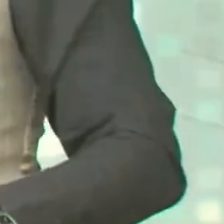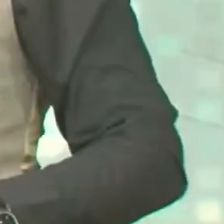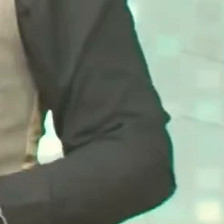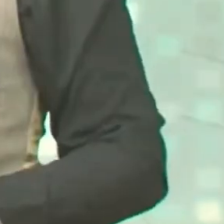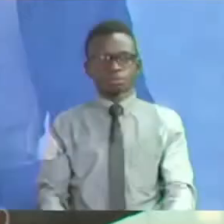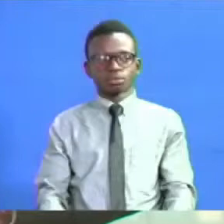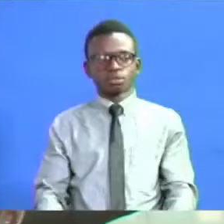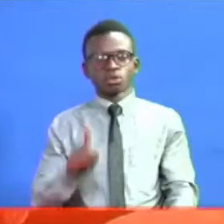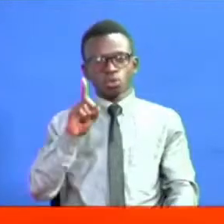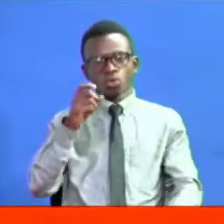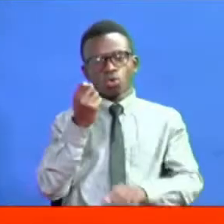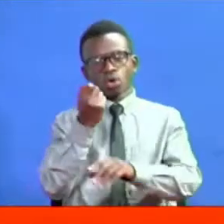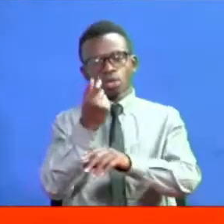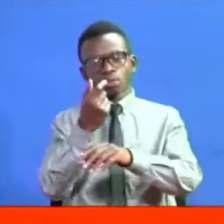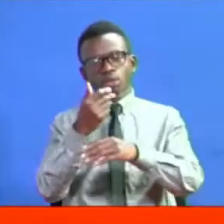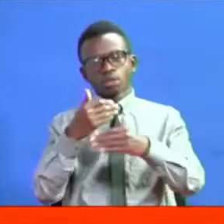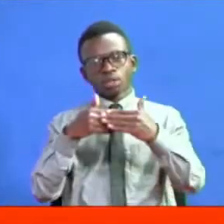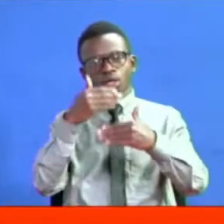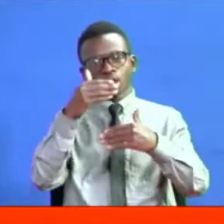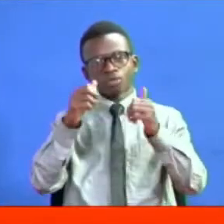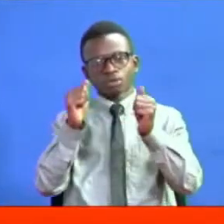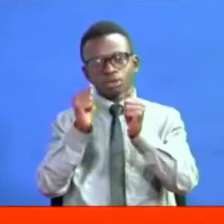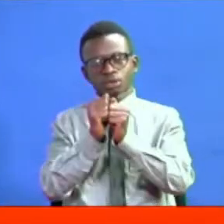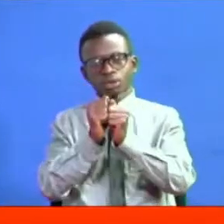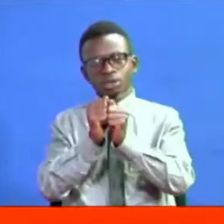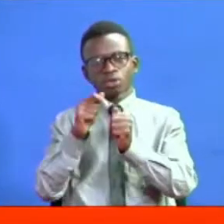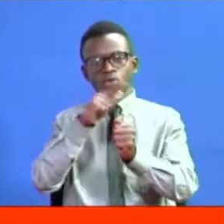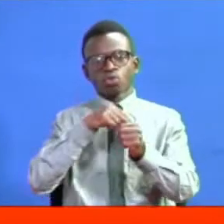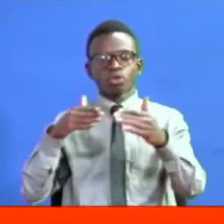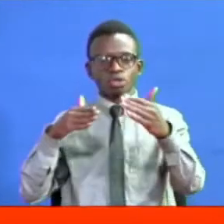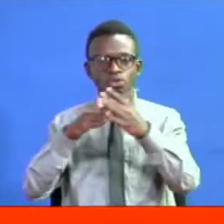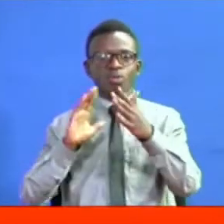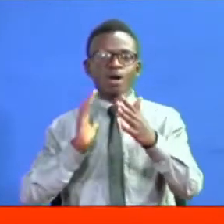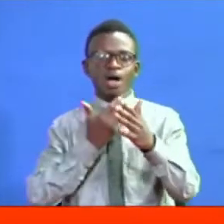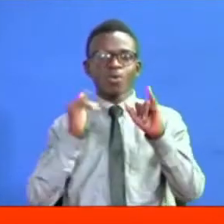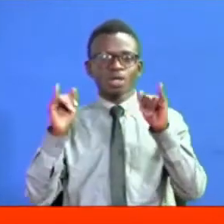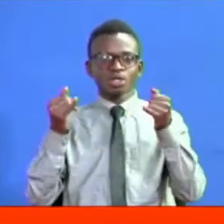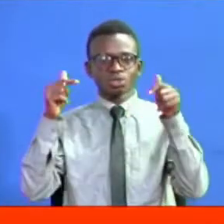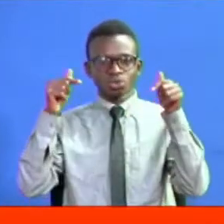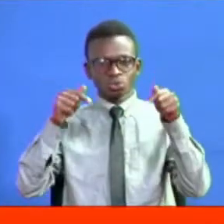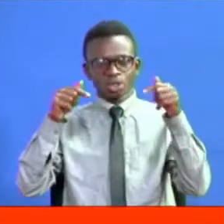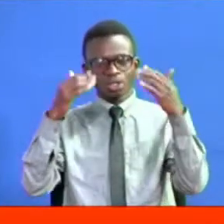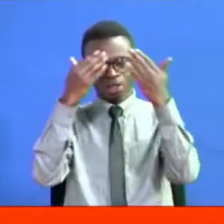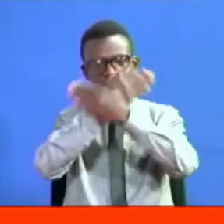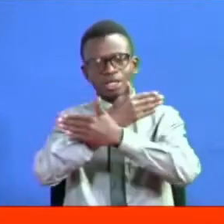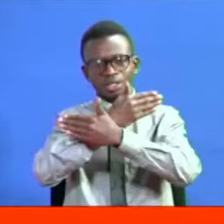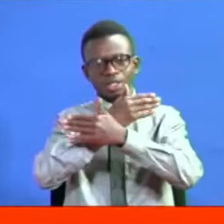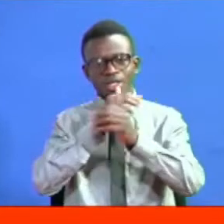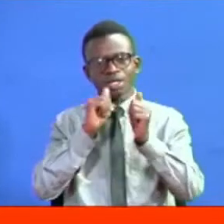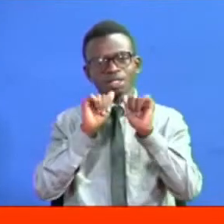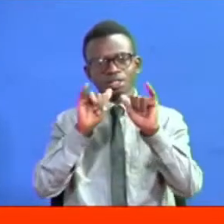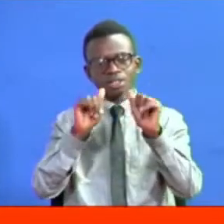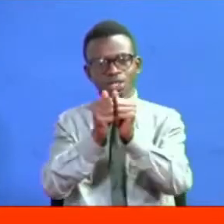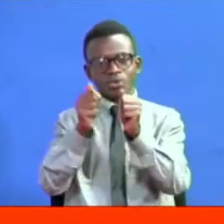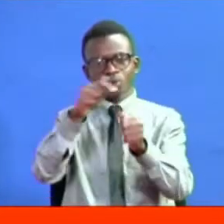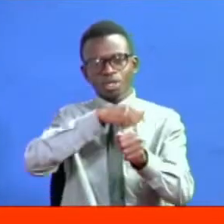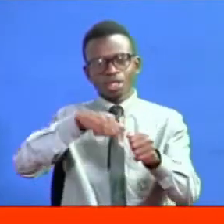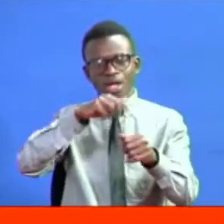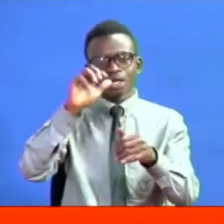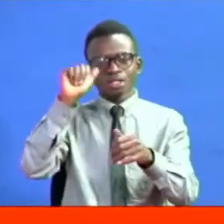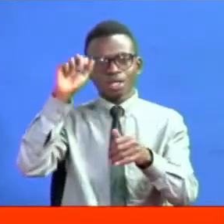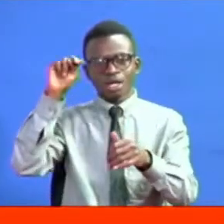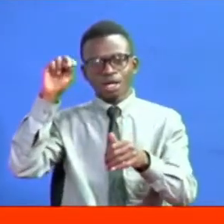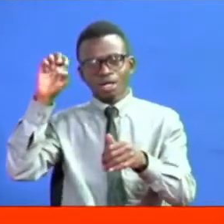It's 1 minute to the top of the hour. We've come to the end of our bulletin tonight. Be sure to join Anno Odida